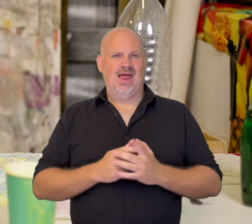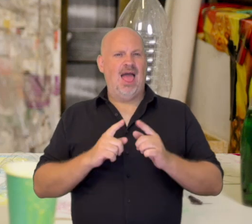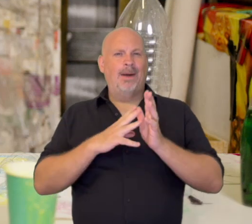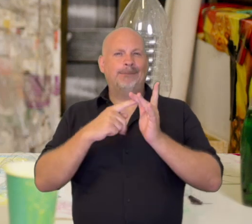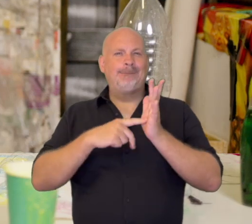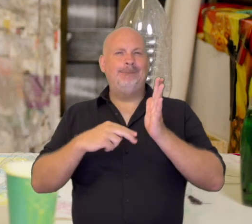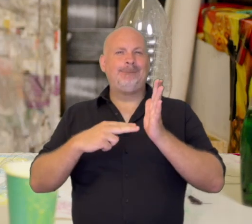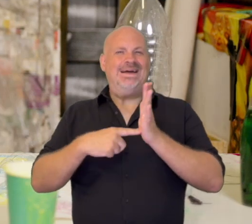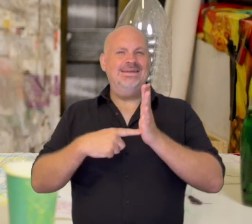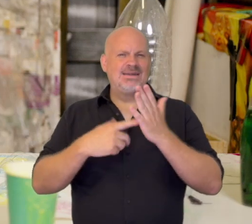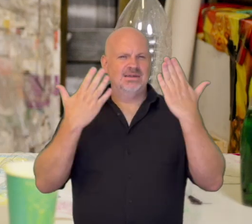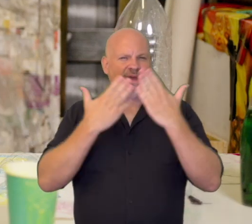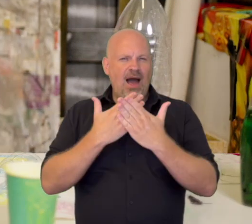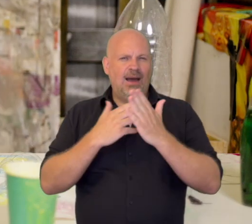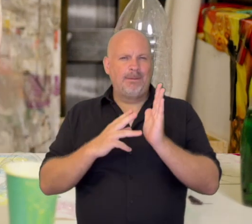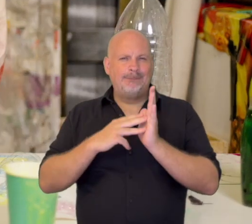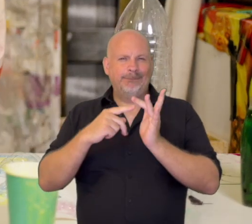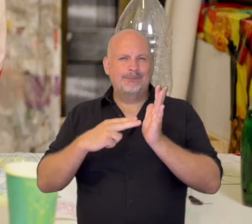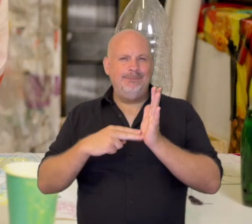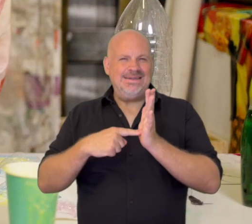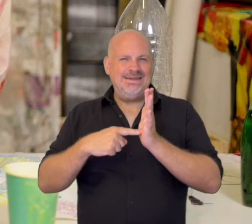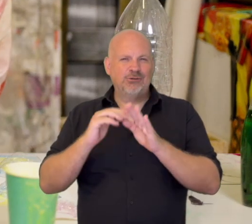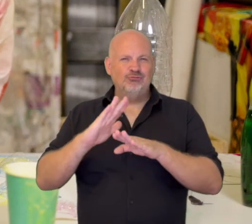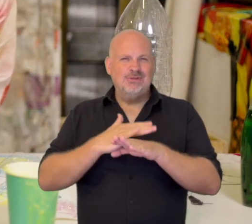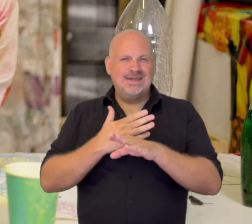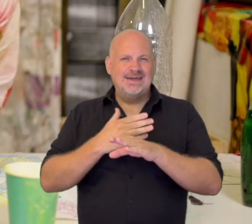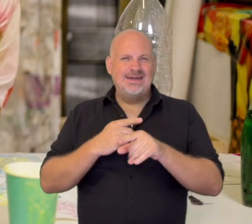minty. It's like a dark minty green.